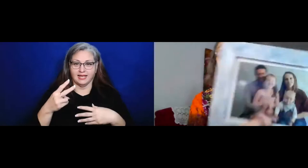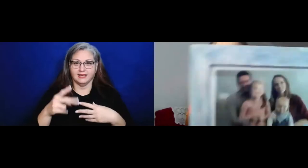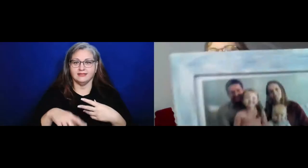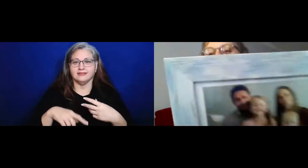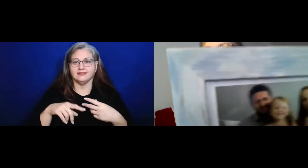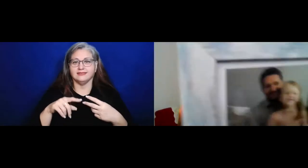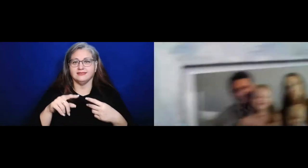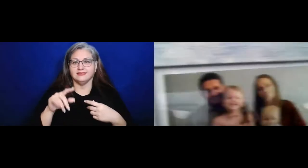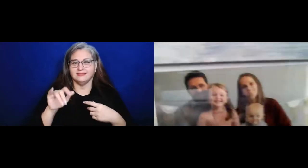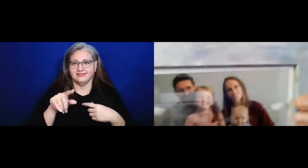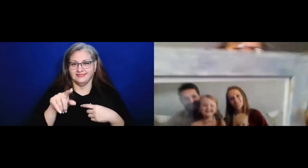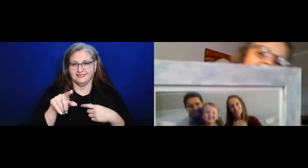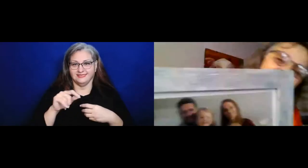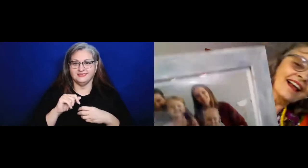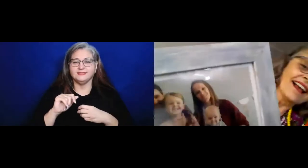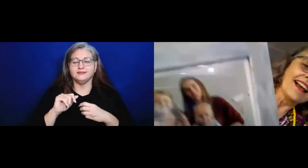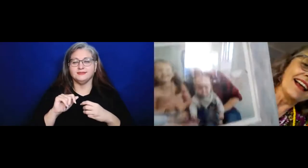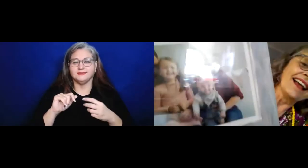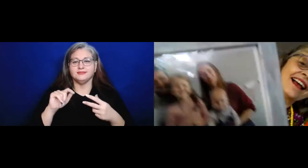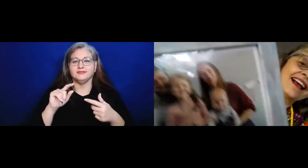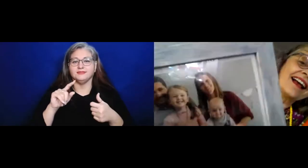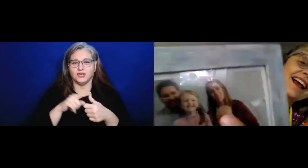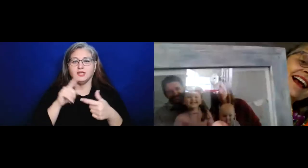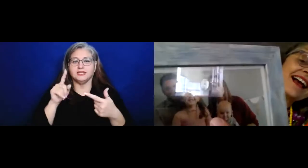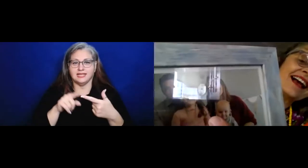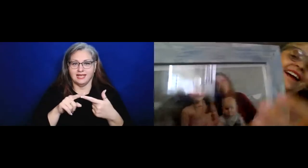Then my secondborn is over here.